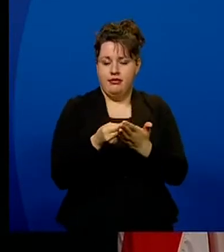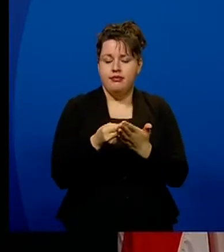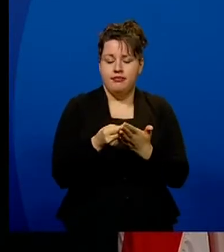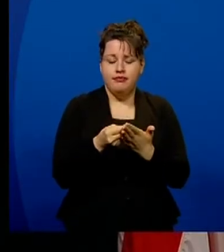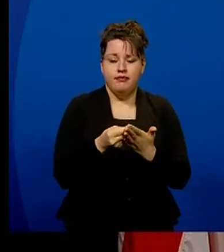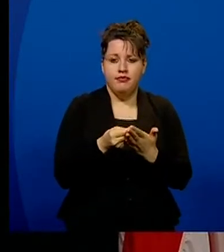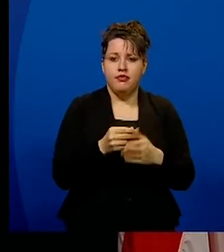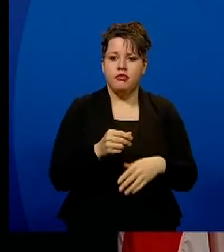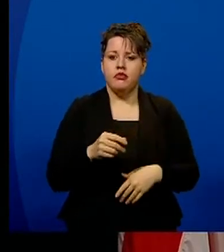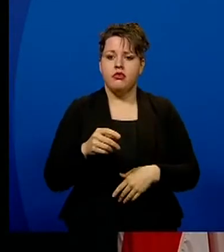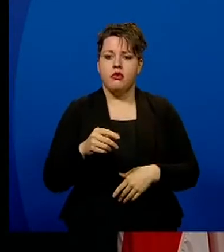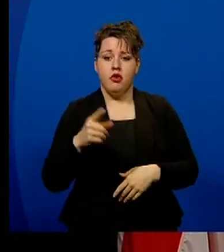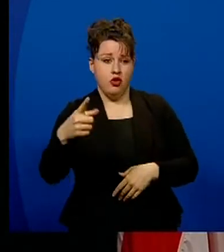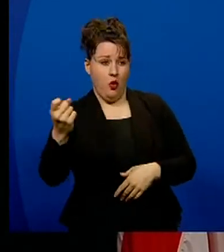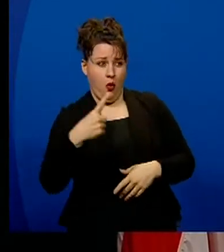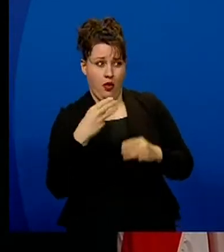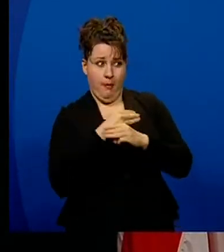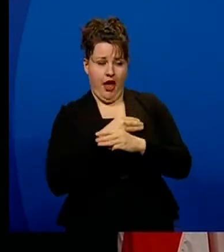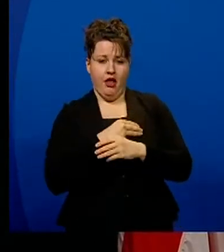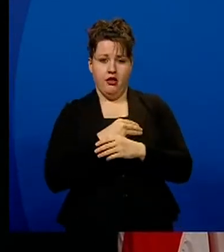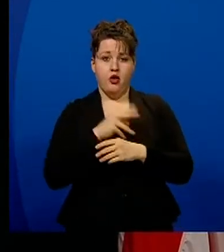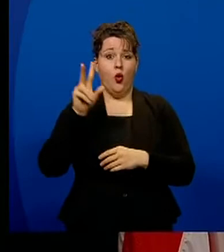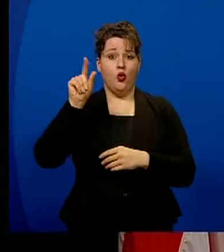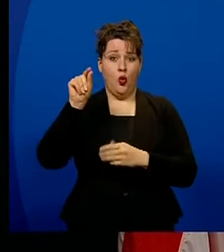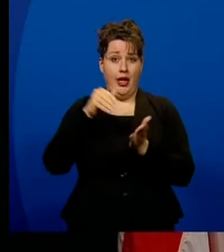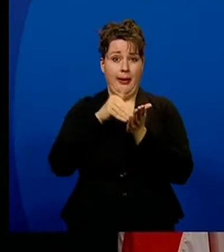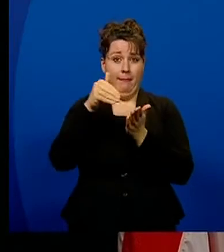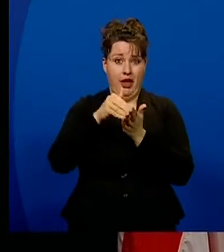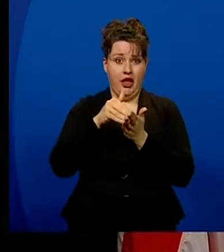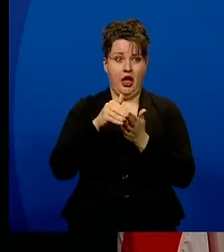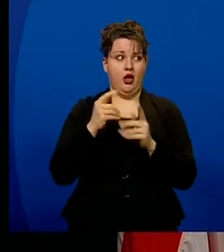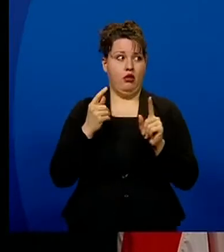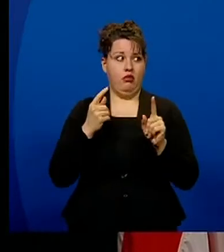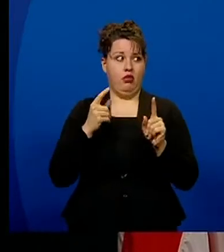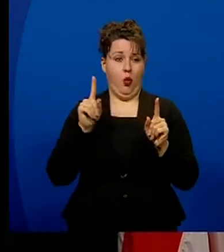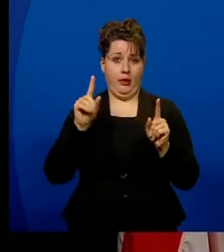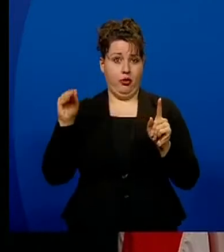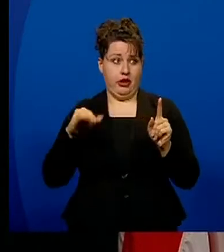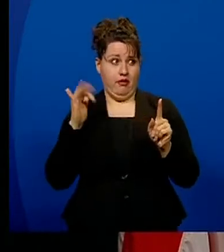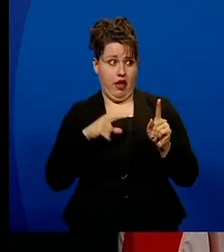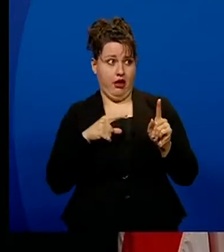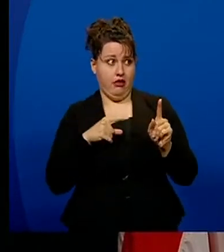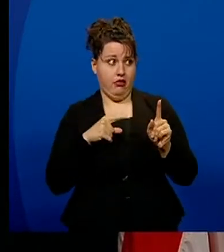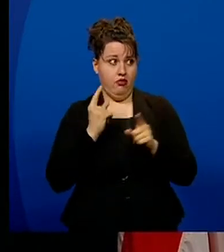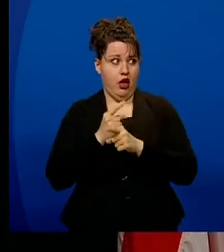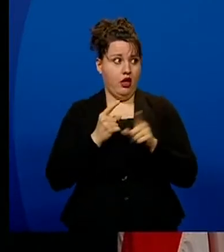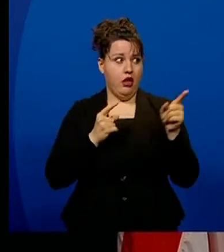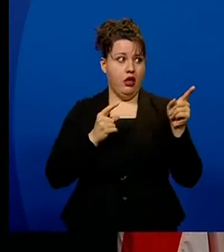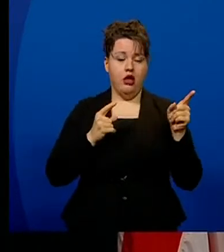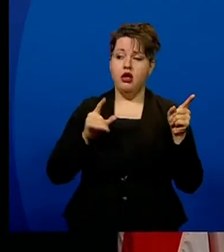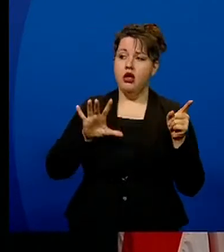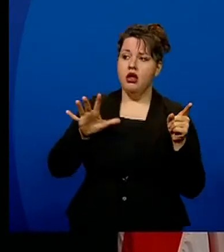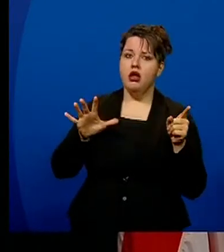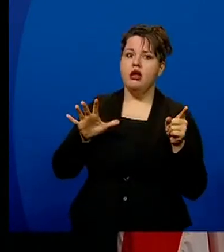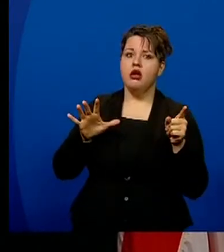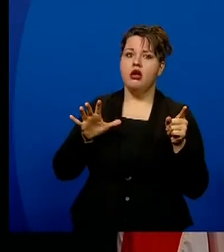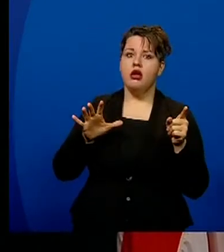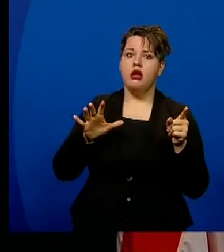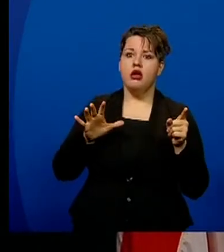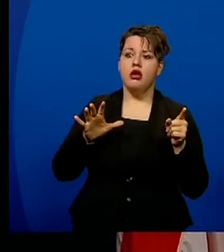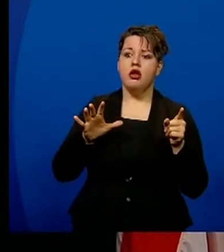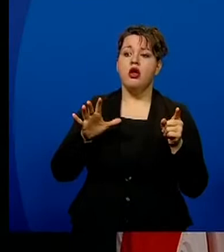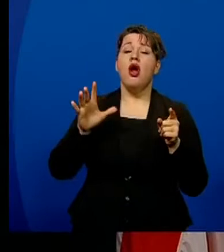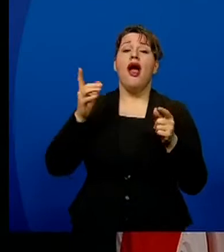to their So the math residents. is 1% of 20 million? Yeah, right, approximately. Ramping up fully